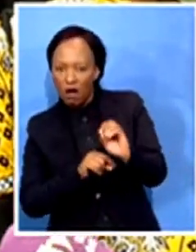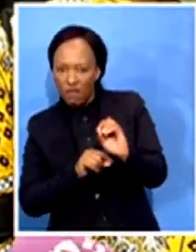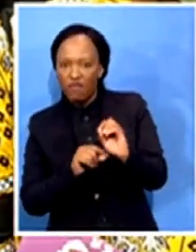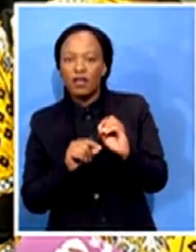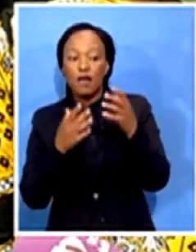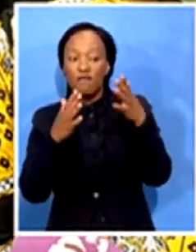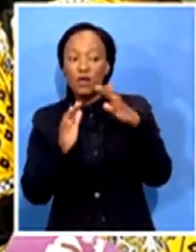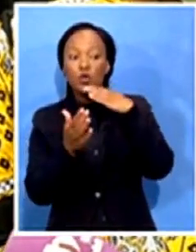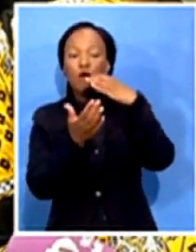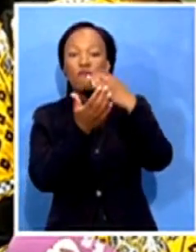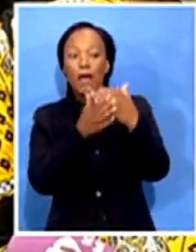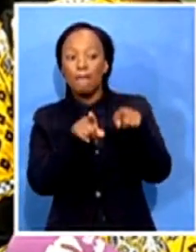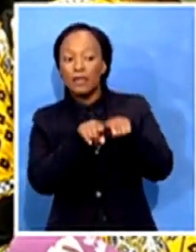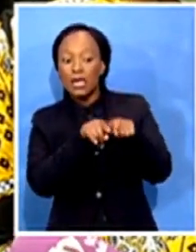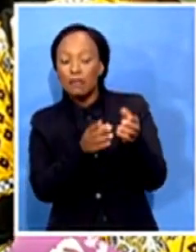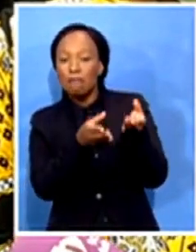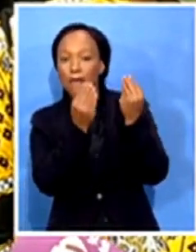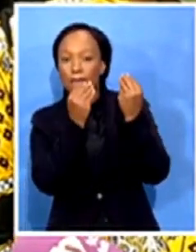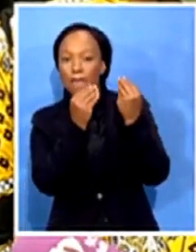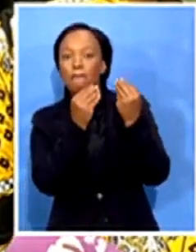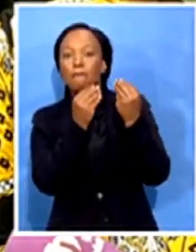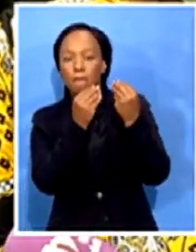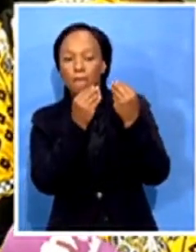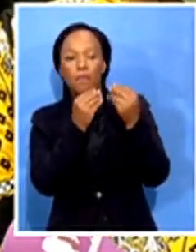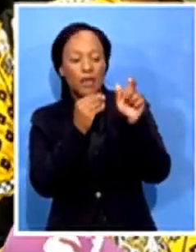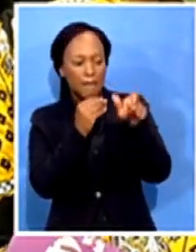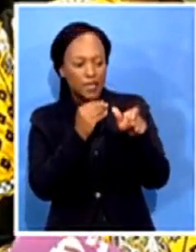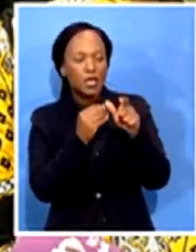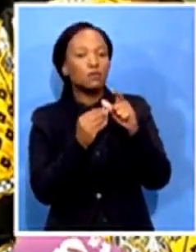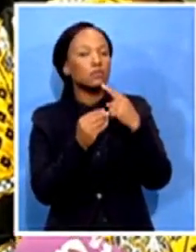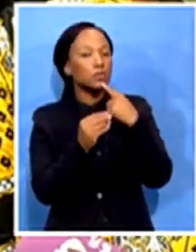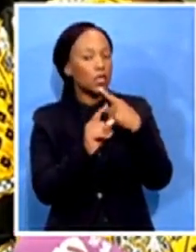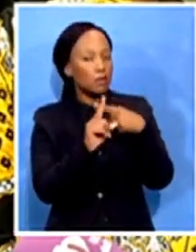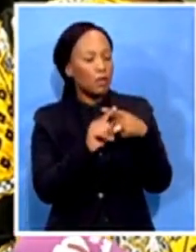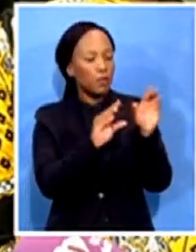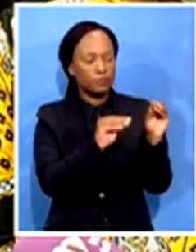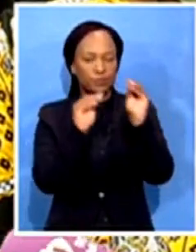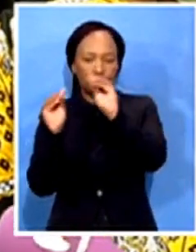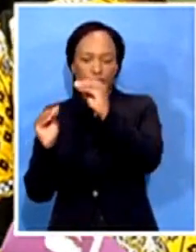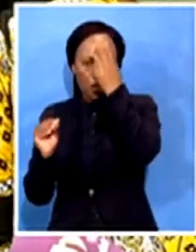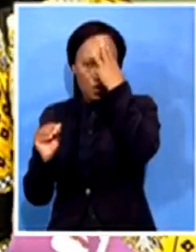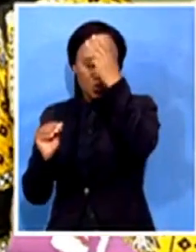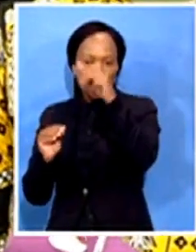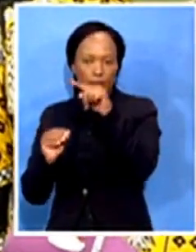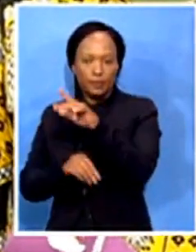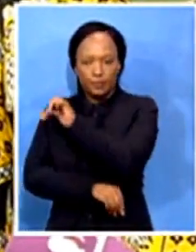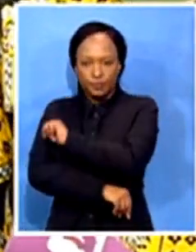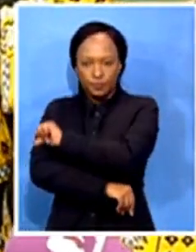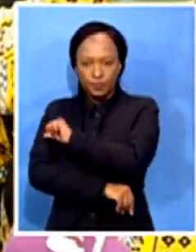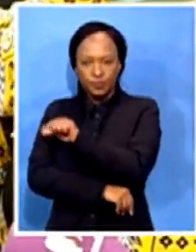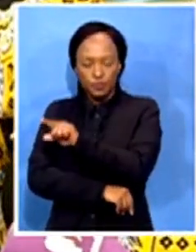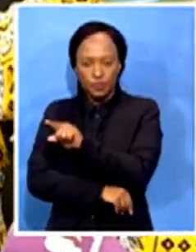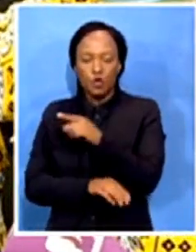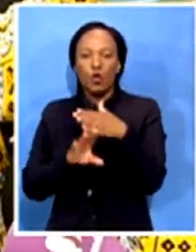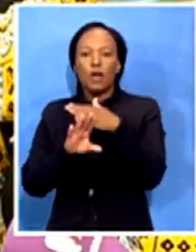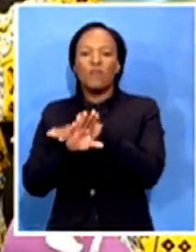patient get taken to the Tshwane District Hospital. When earlier on Premier was counting the numbers, what I